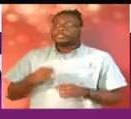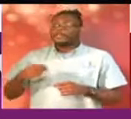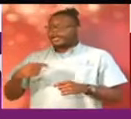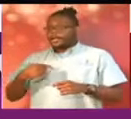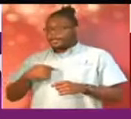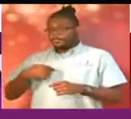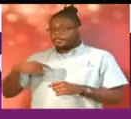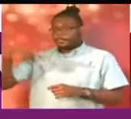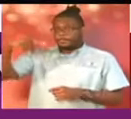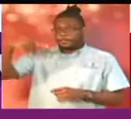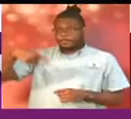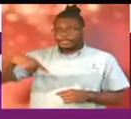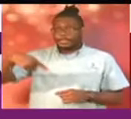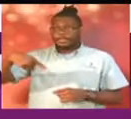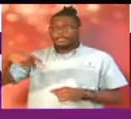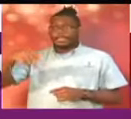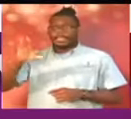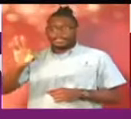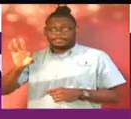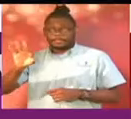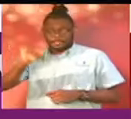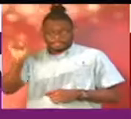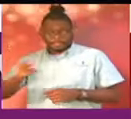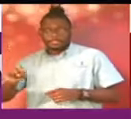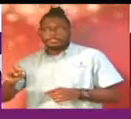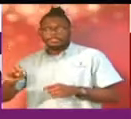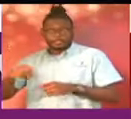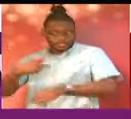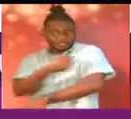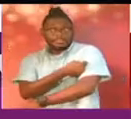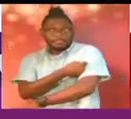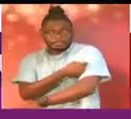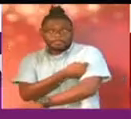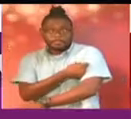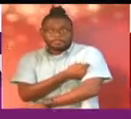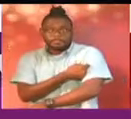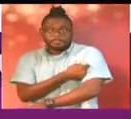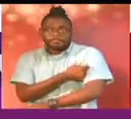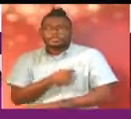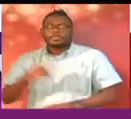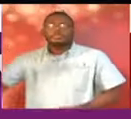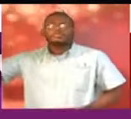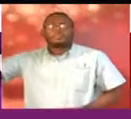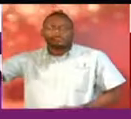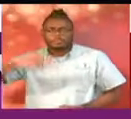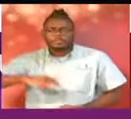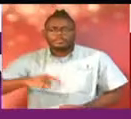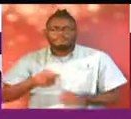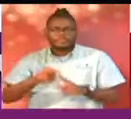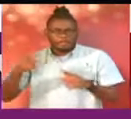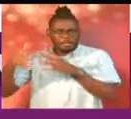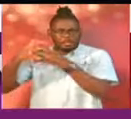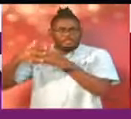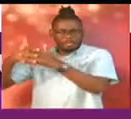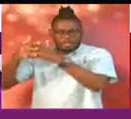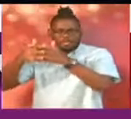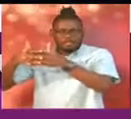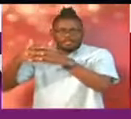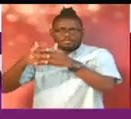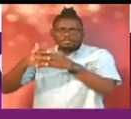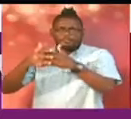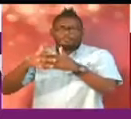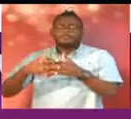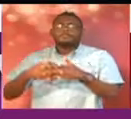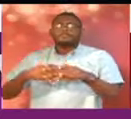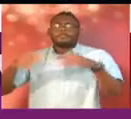issue that came up at the weekend and the 80 vials that would have come in as a donation from the United States to the Ministry of National